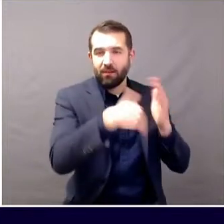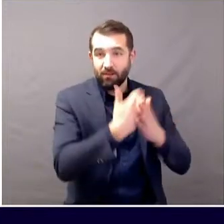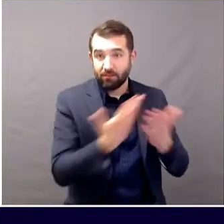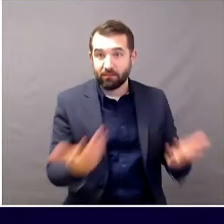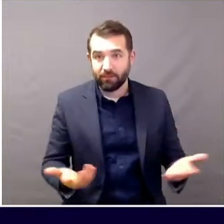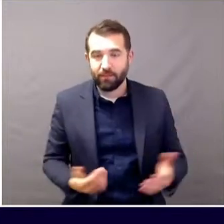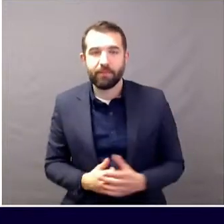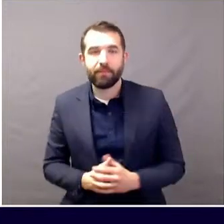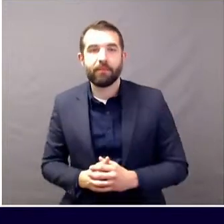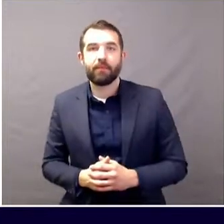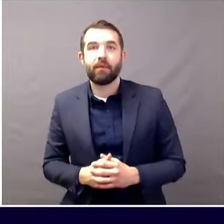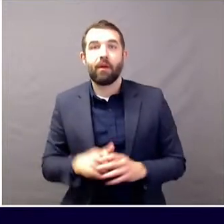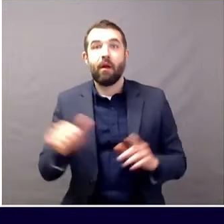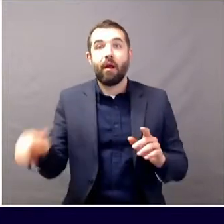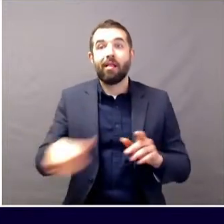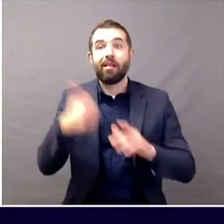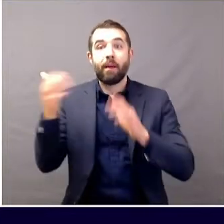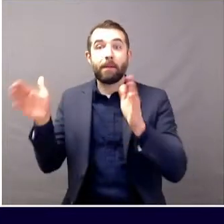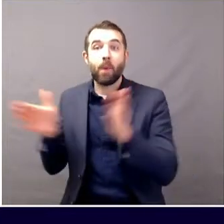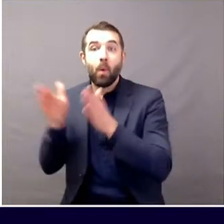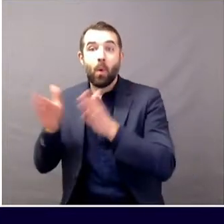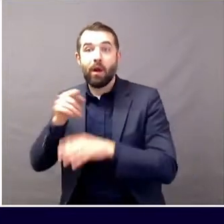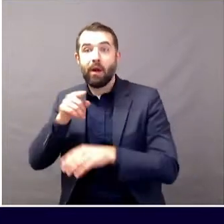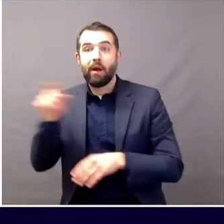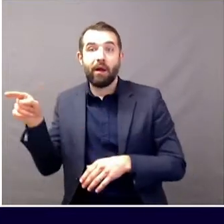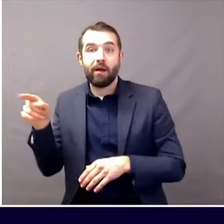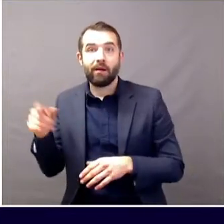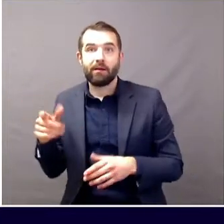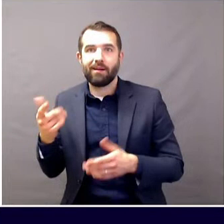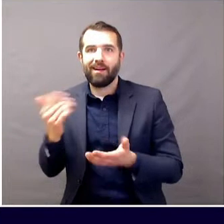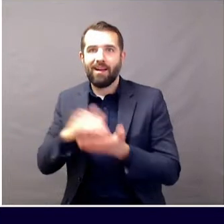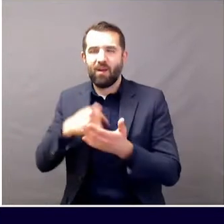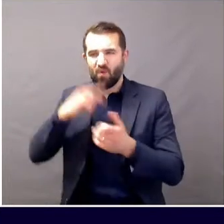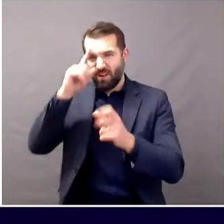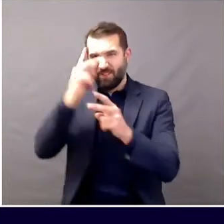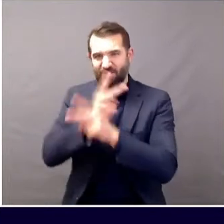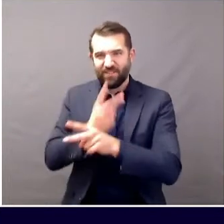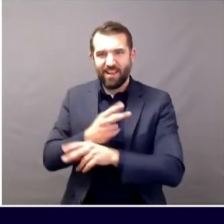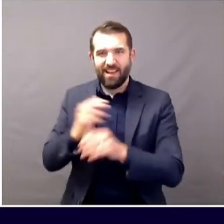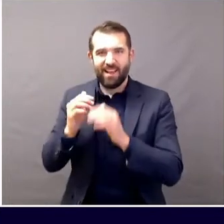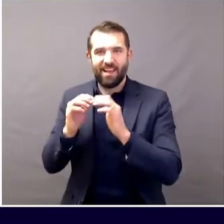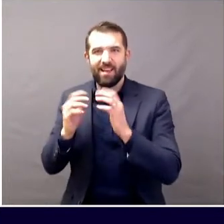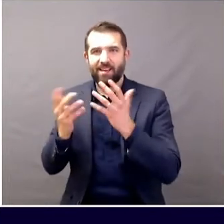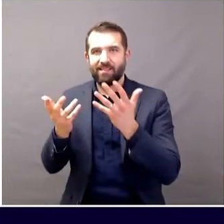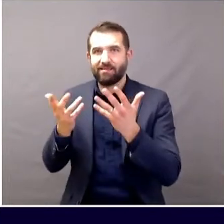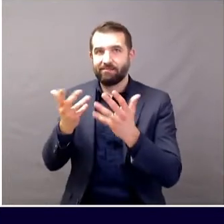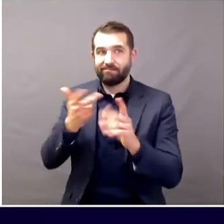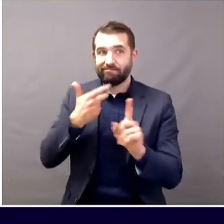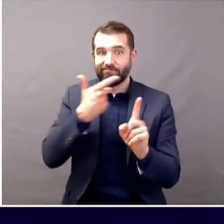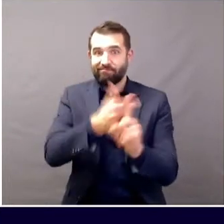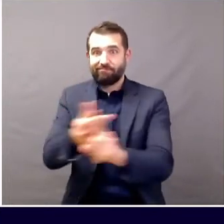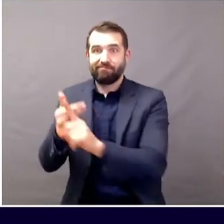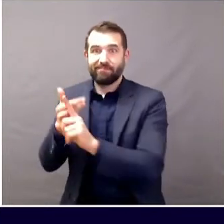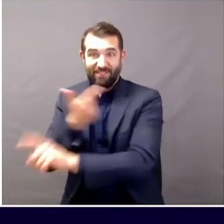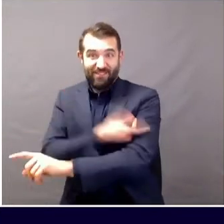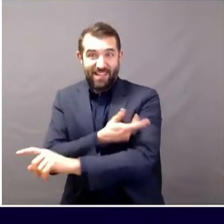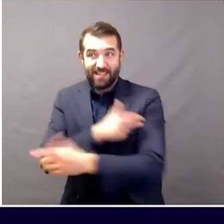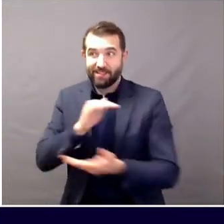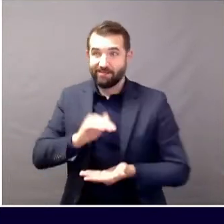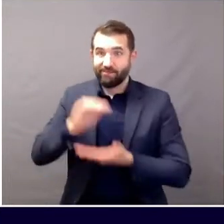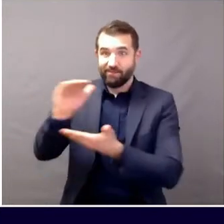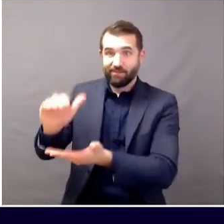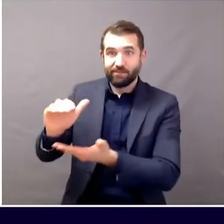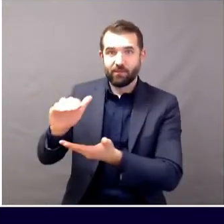whether it makes more sense to ask those folks to go somewhere. We're exploring whether maybe we can conjoin practices. So maybe